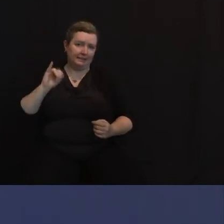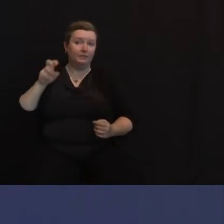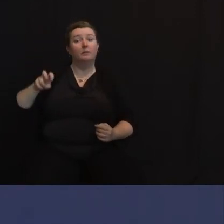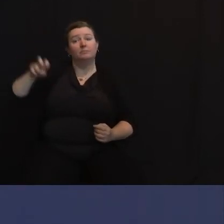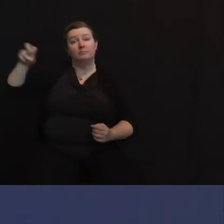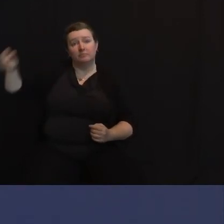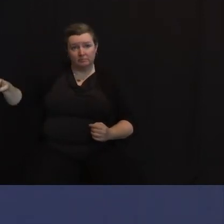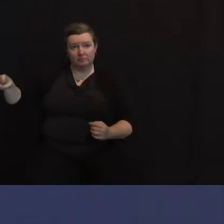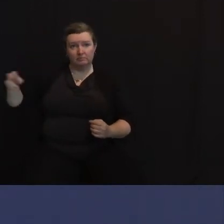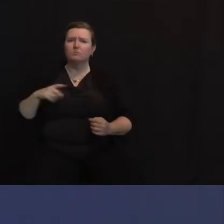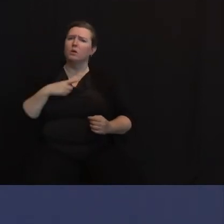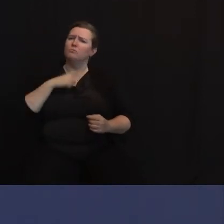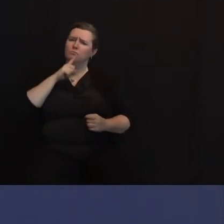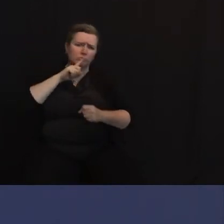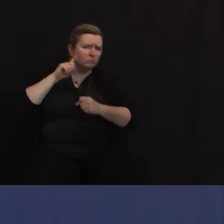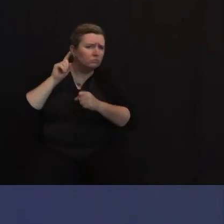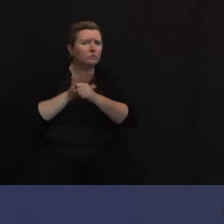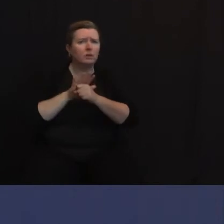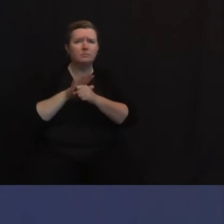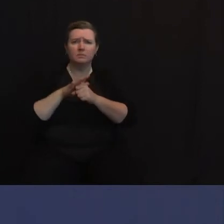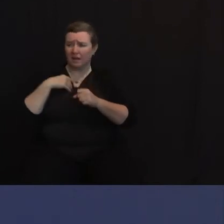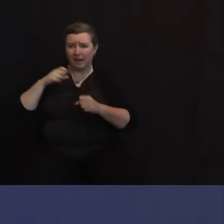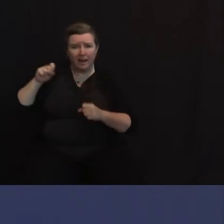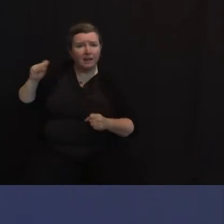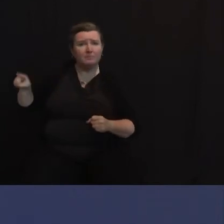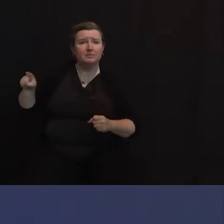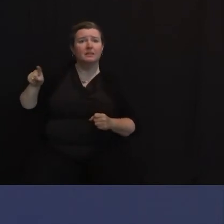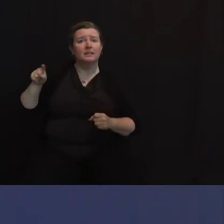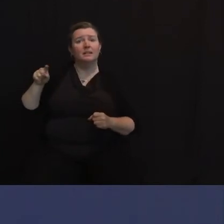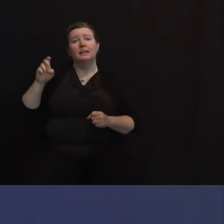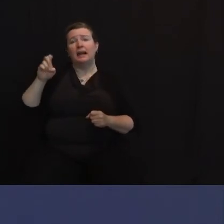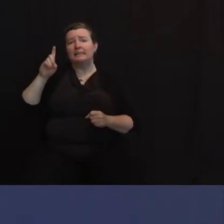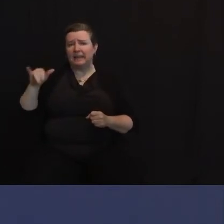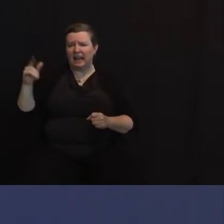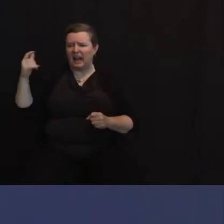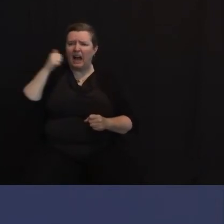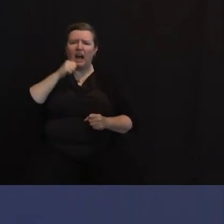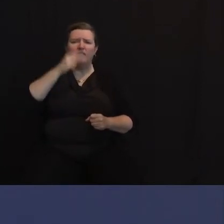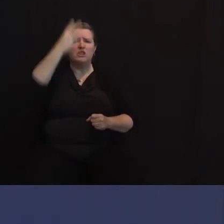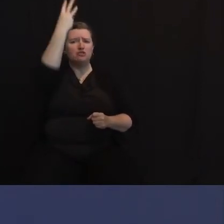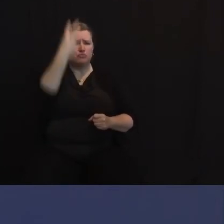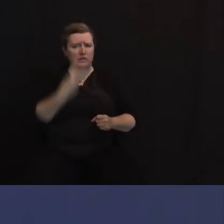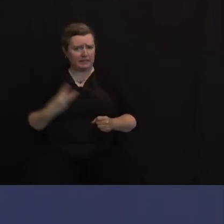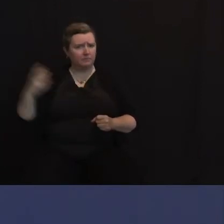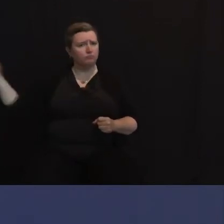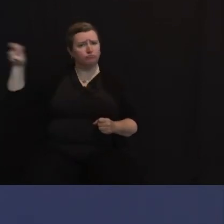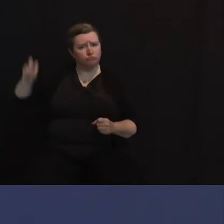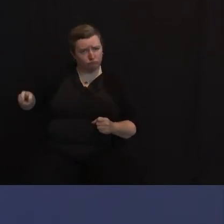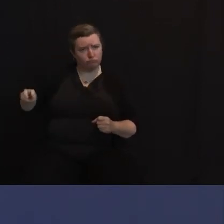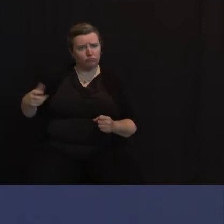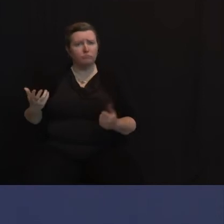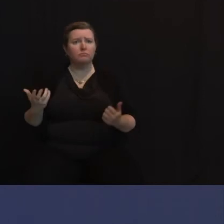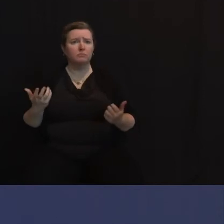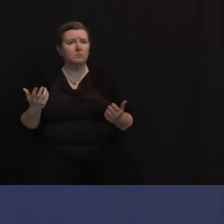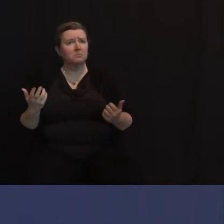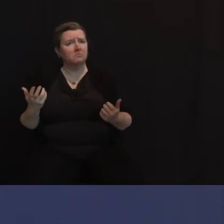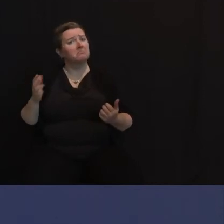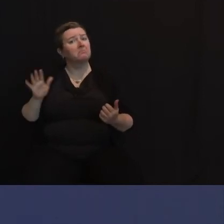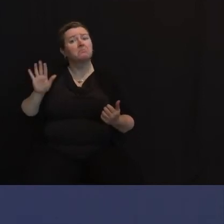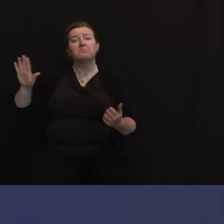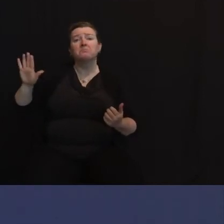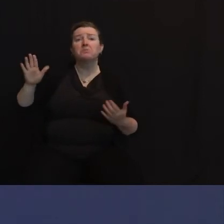had promised, we've asked Eddie to come in here on each of Wednesdays to give us to be here as a voice